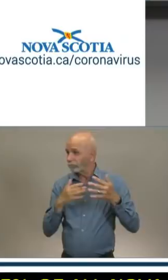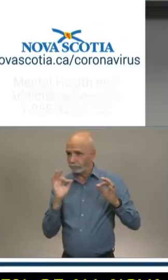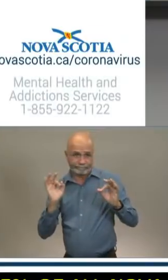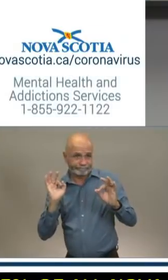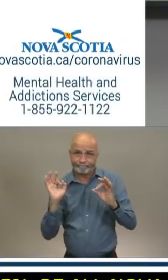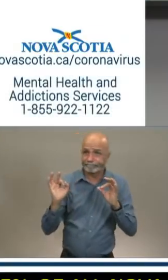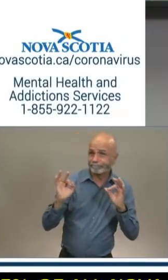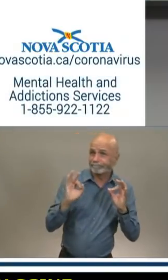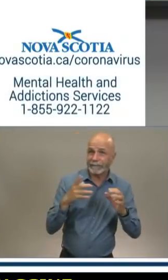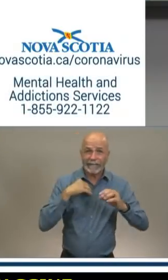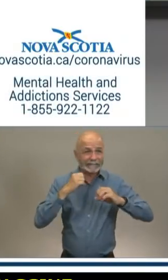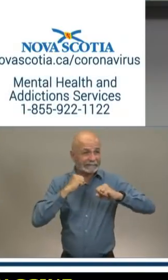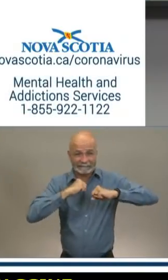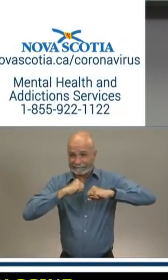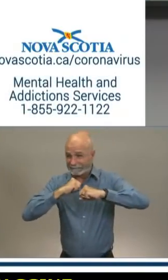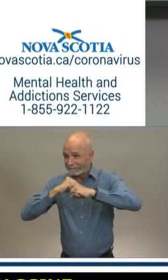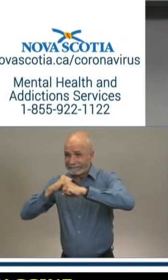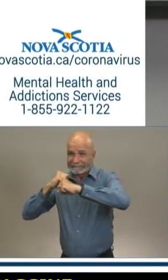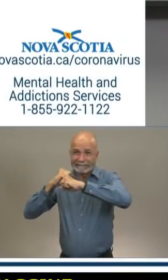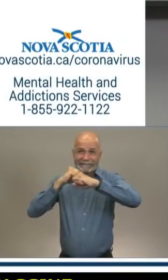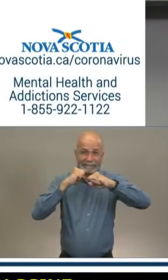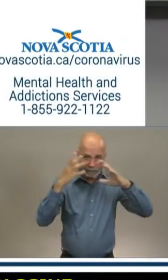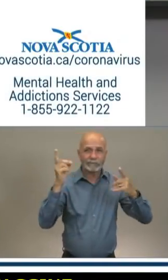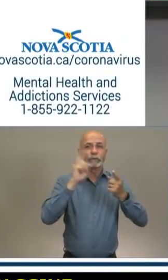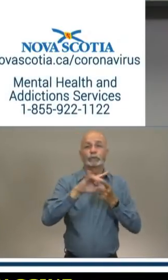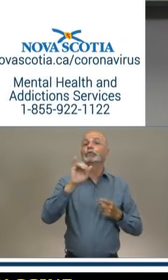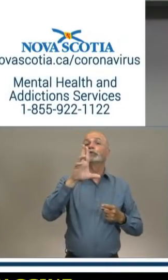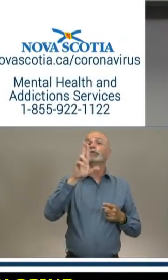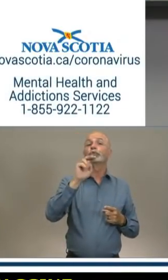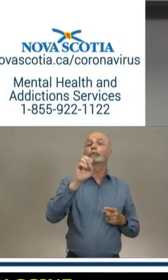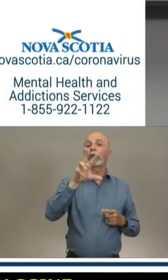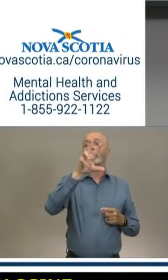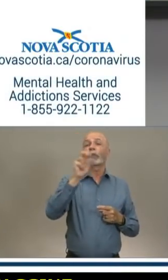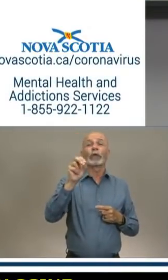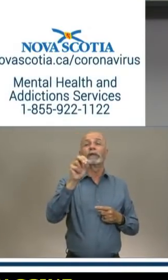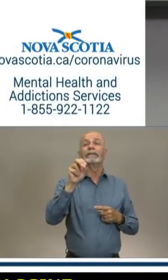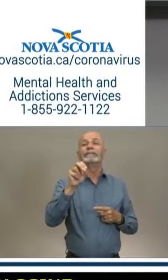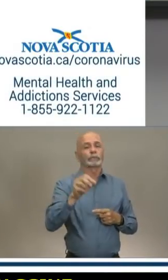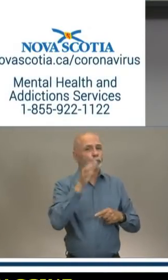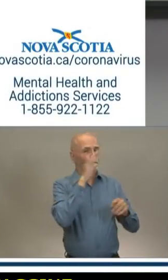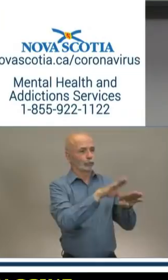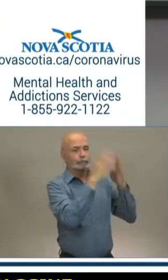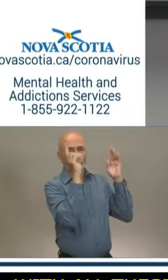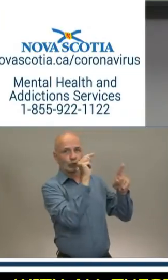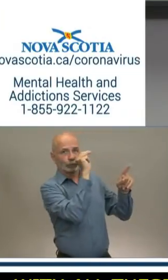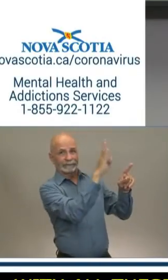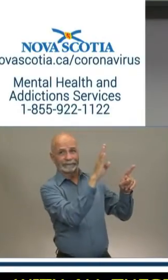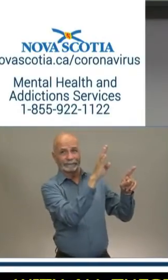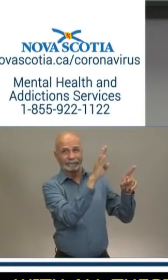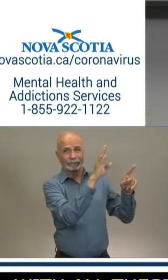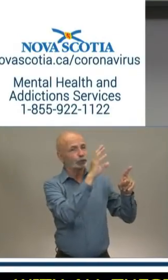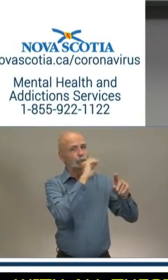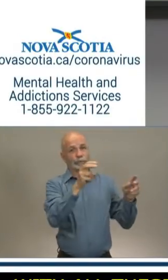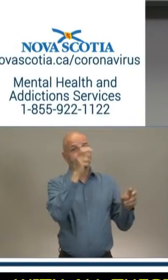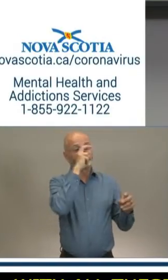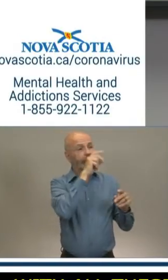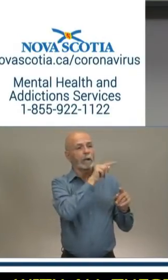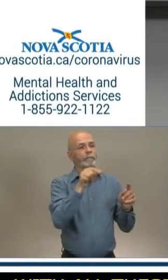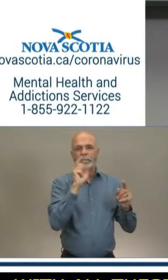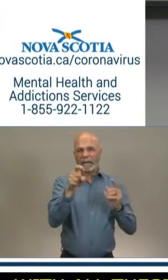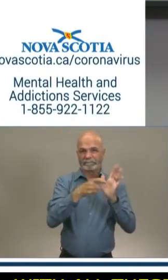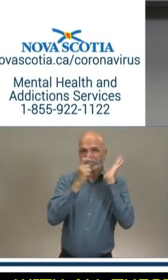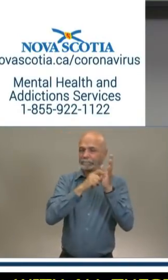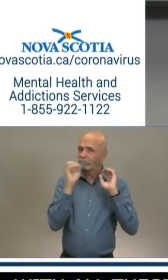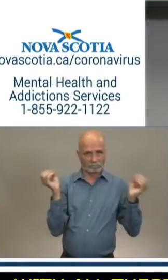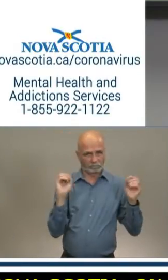Scotia, on June 30th, we can open to New Brunswick without restrictions. If you are planning to go to